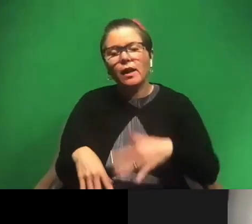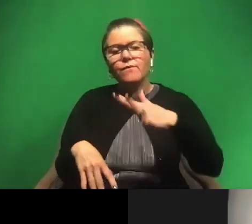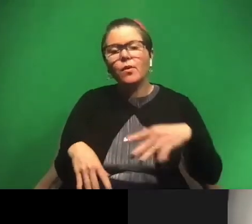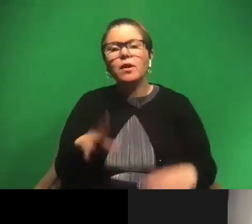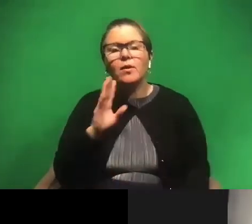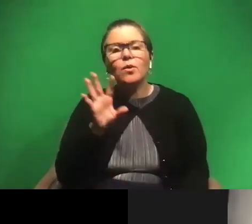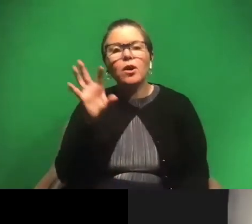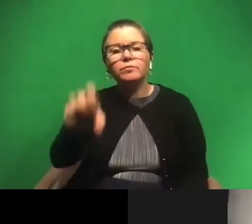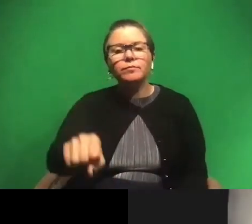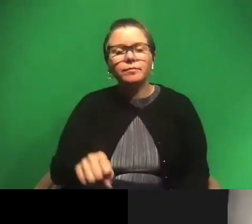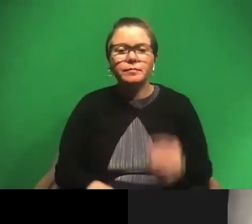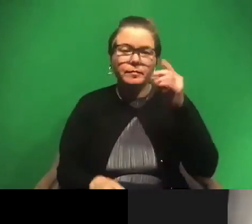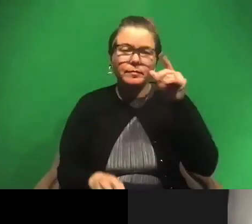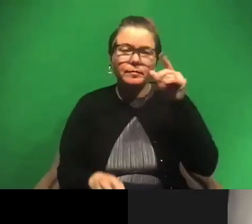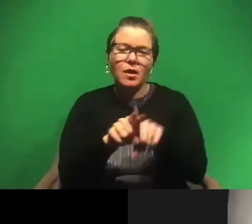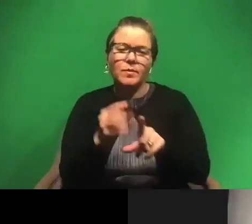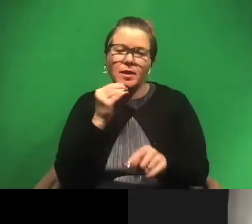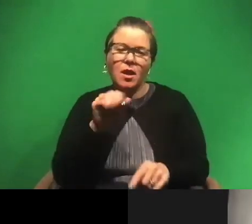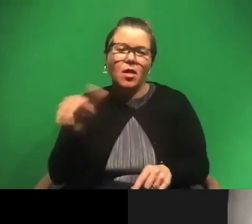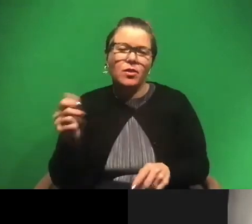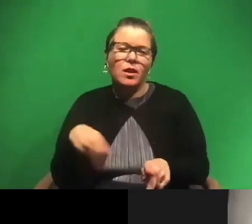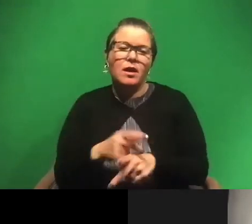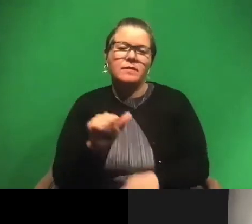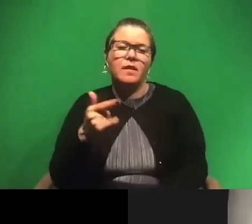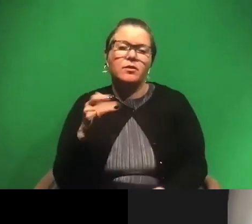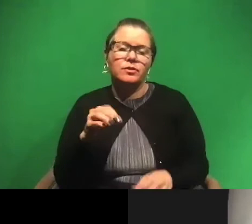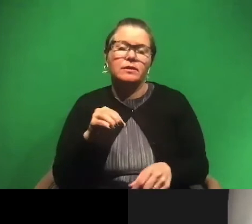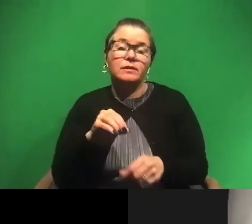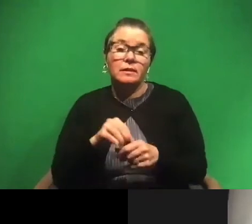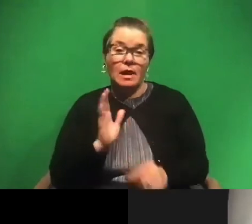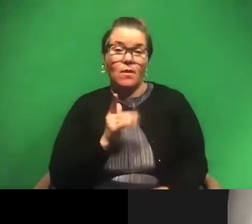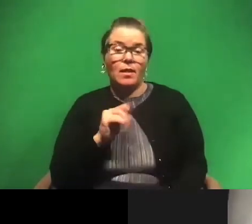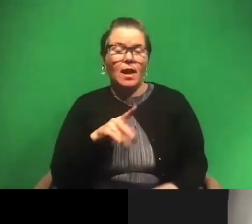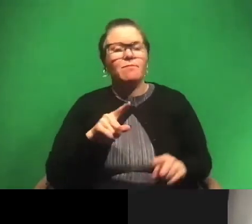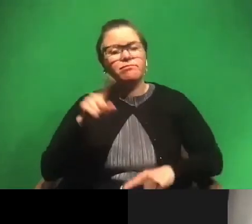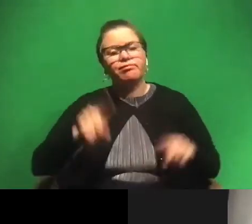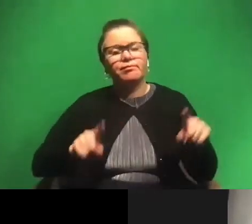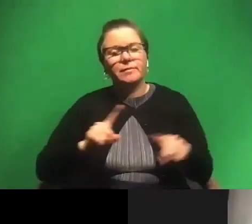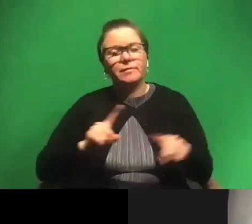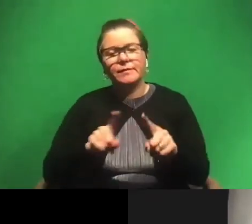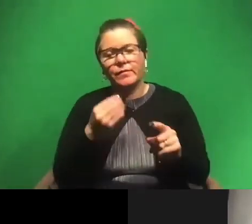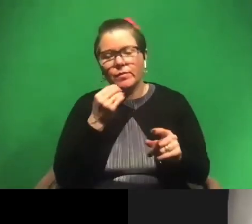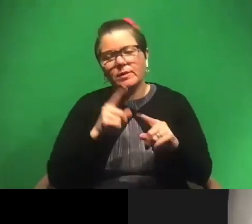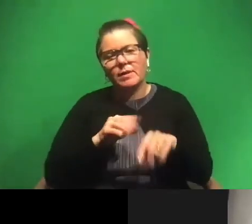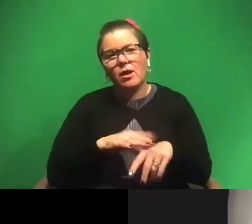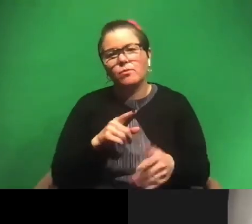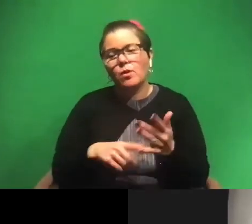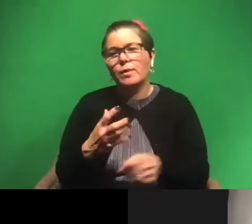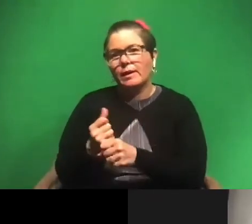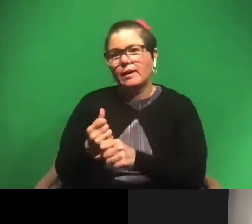it. But they also eat other types of algae. And in the lab, we give them kind of a diverse diet depending on what we can get from the ocean for